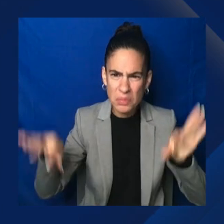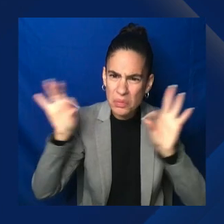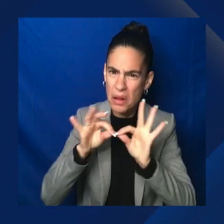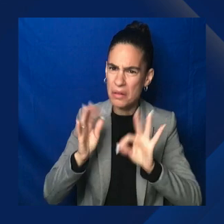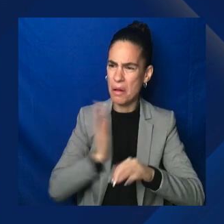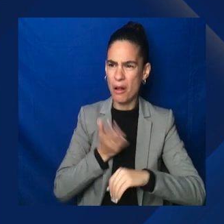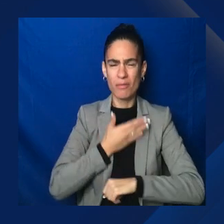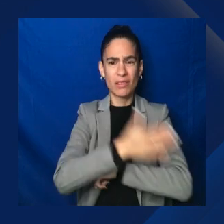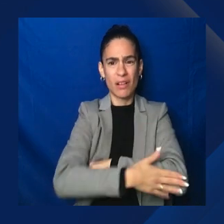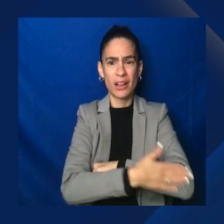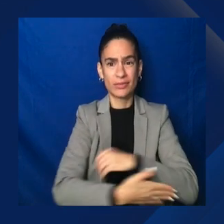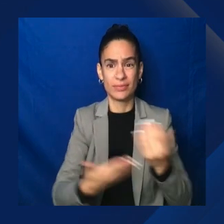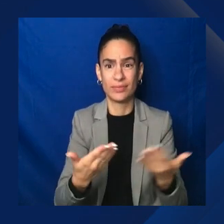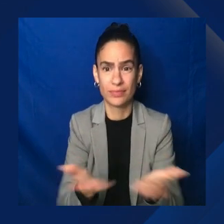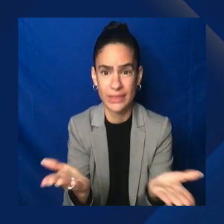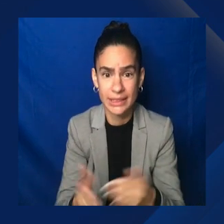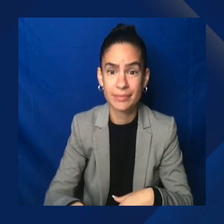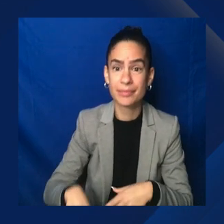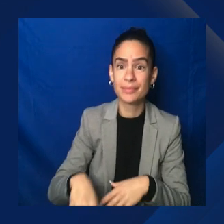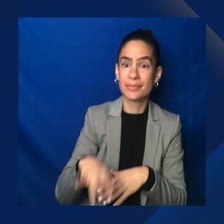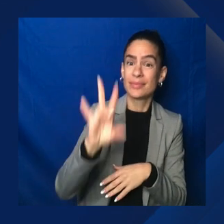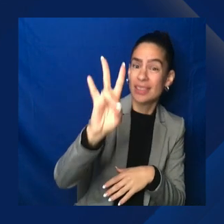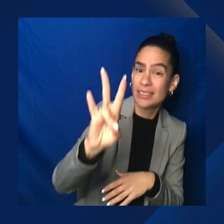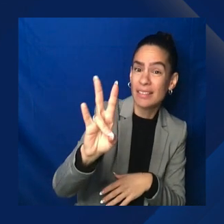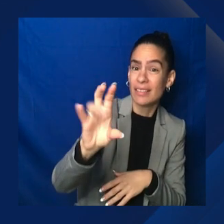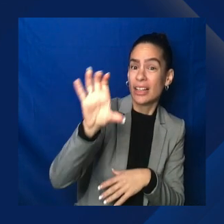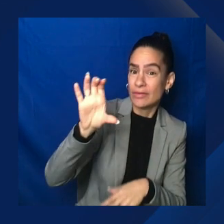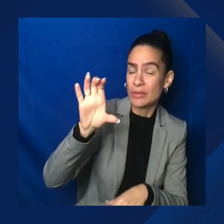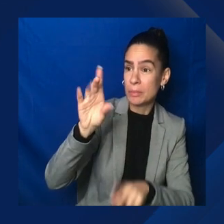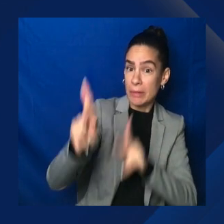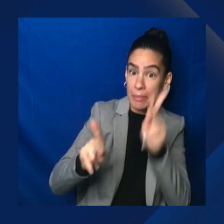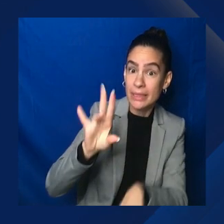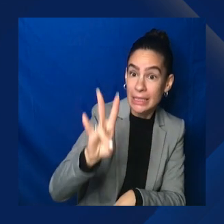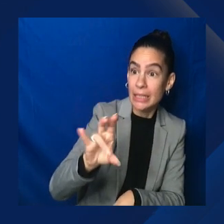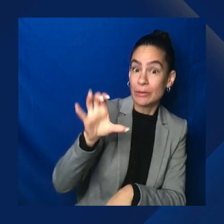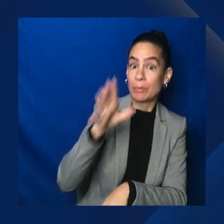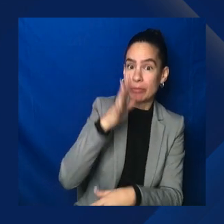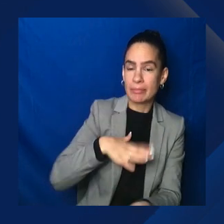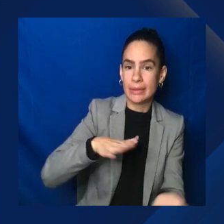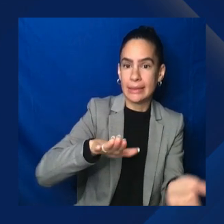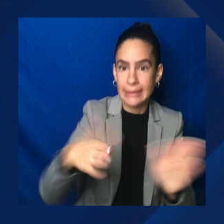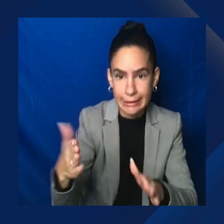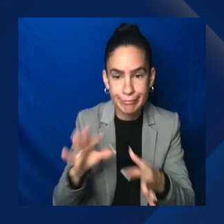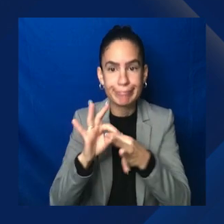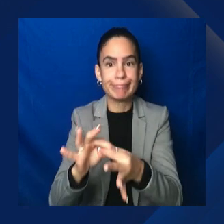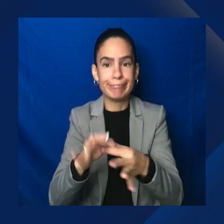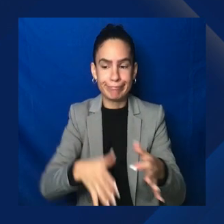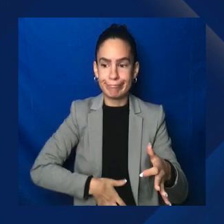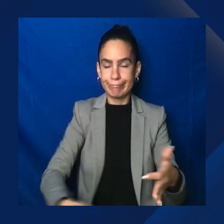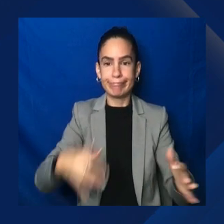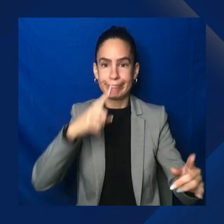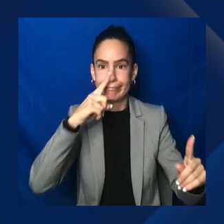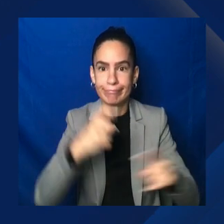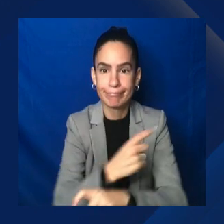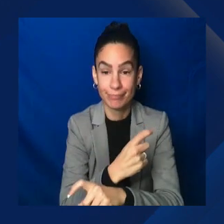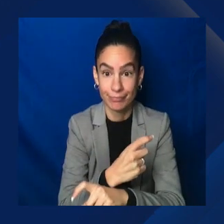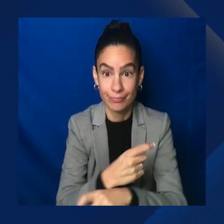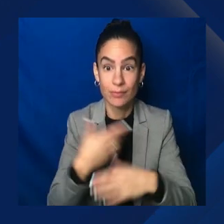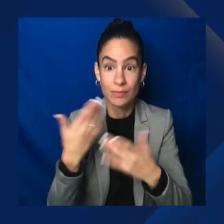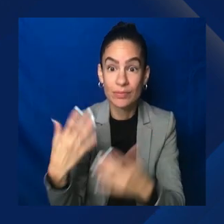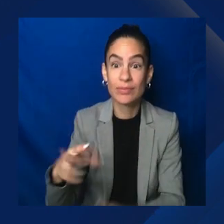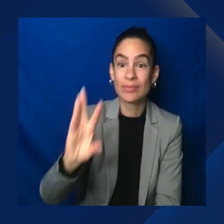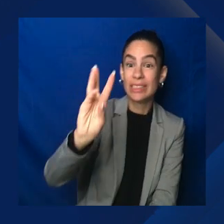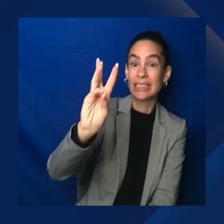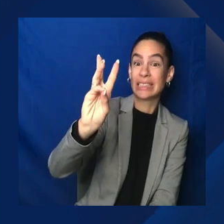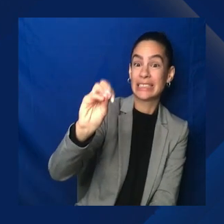of complications in pregnancy and childbirth, and sadly, approximately 60% of these are